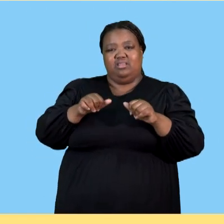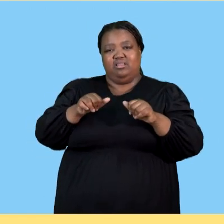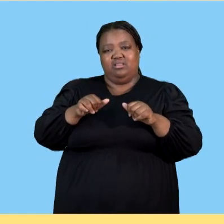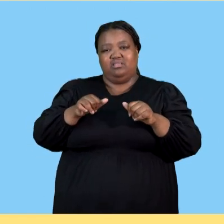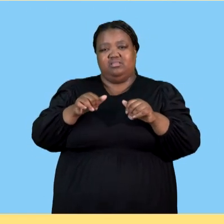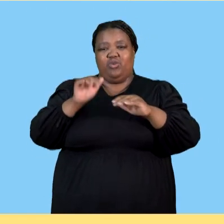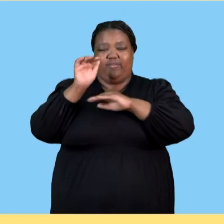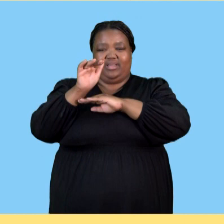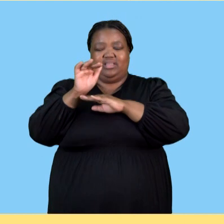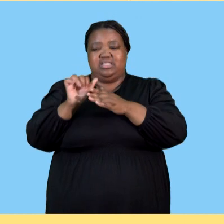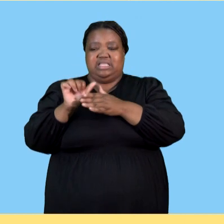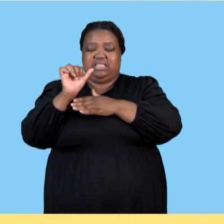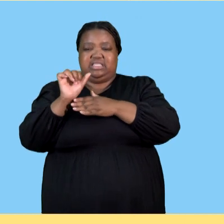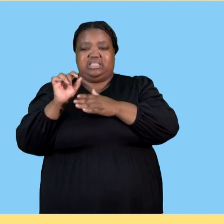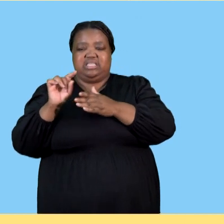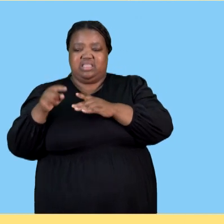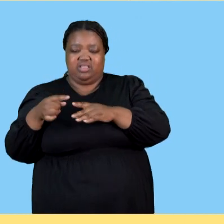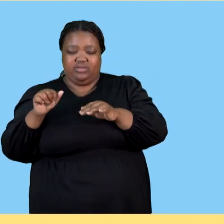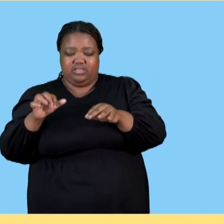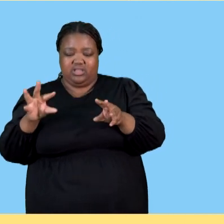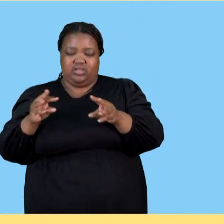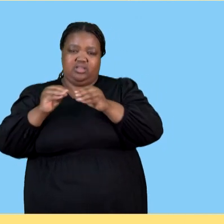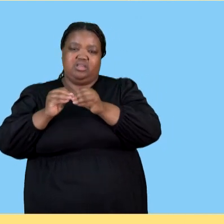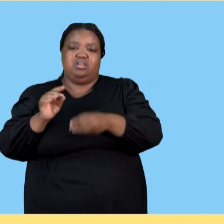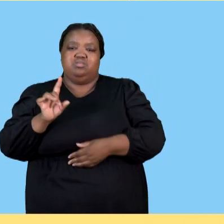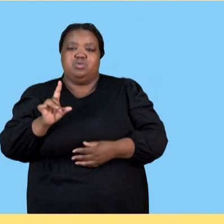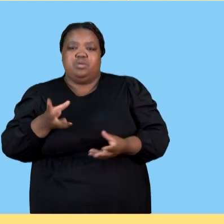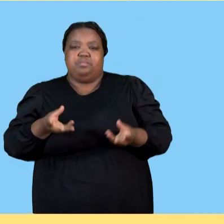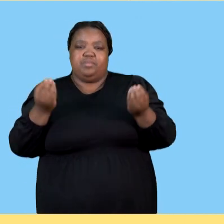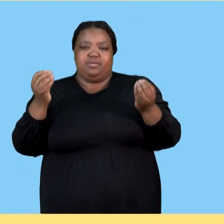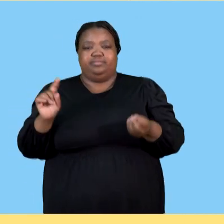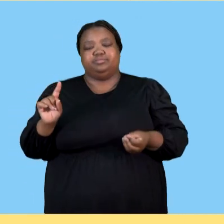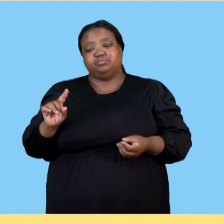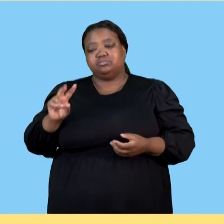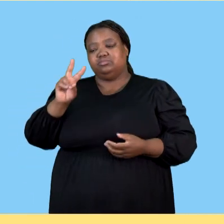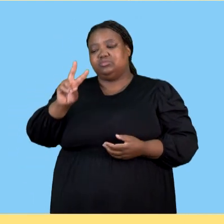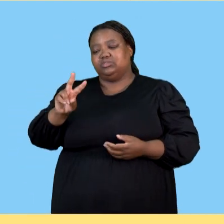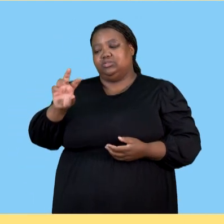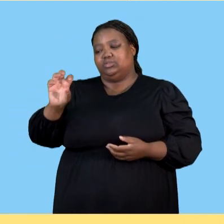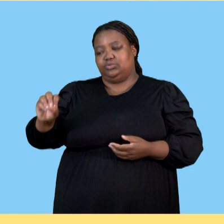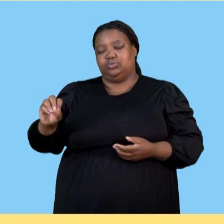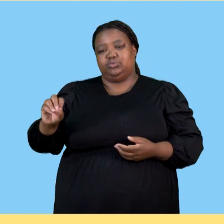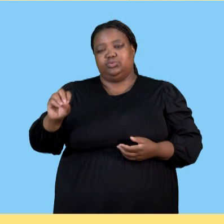factory overheads of 16,000, when we add these ones, it would then give us